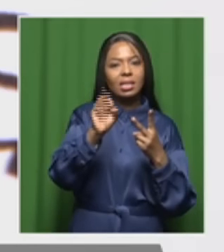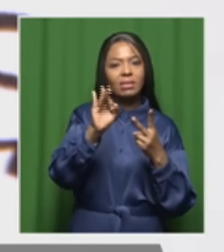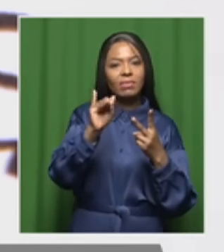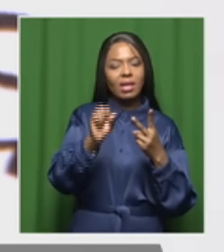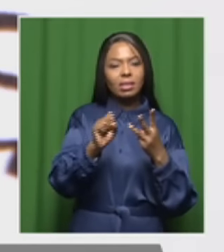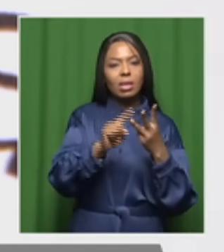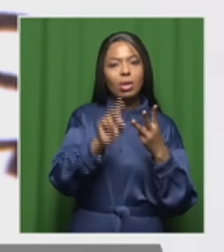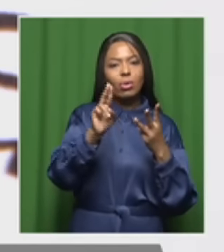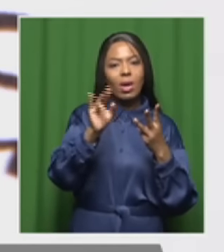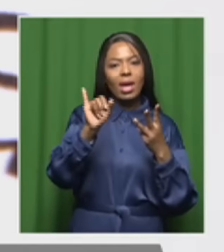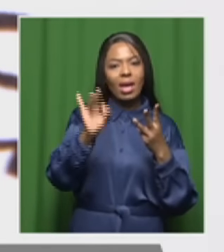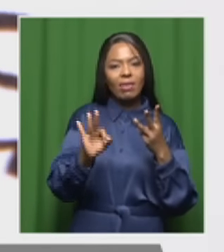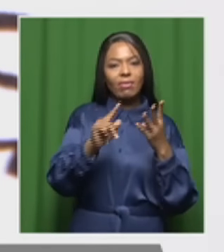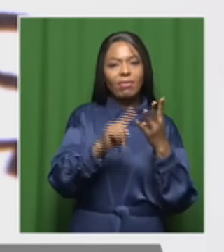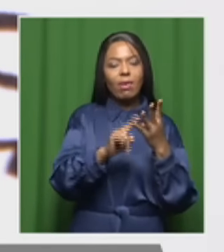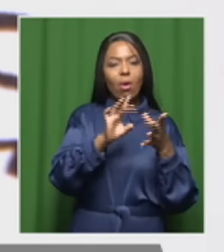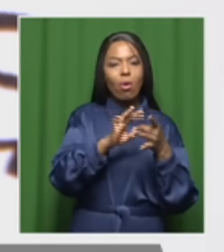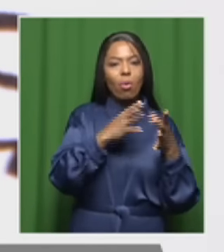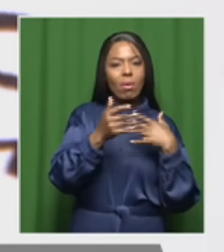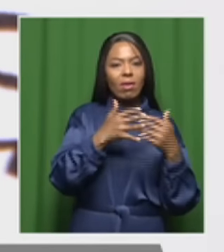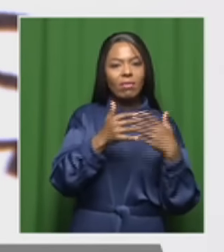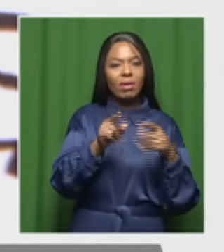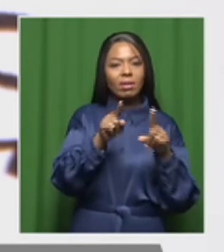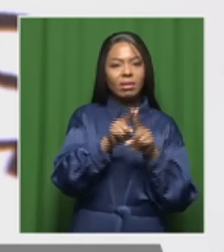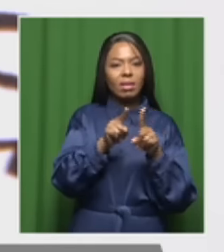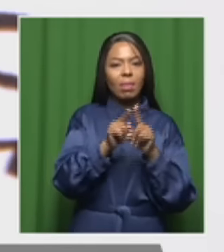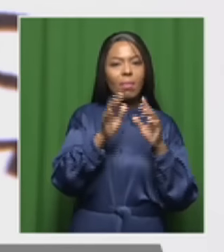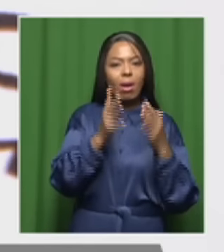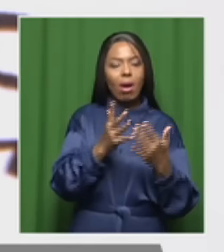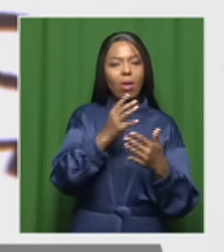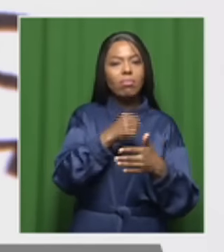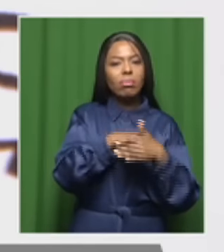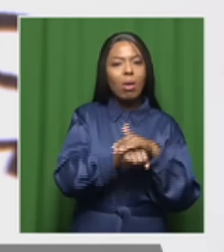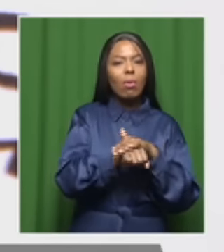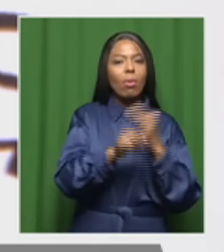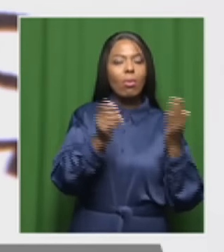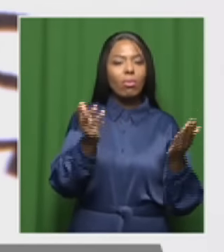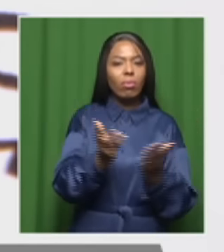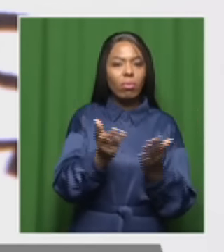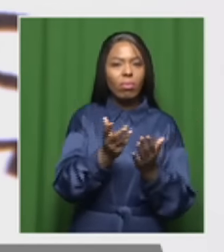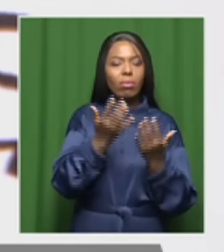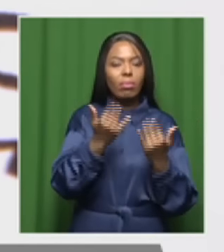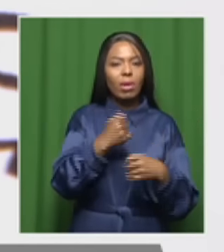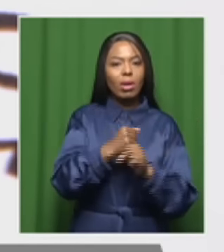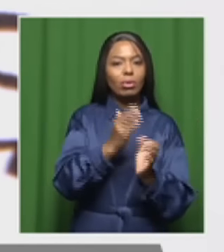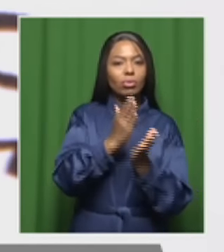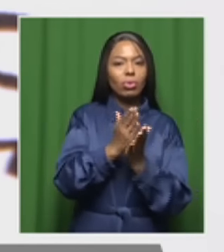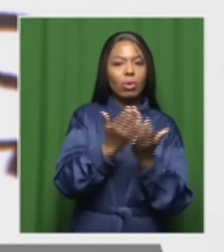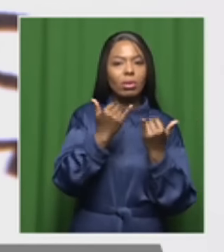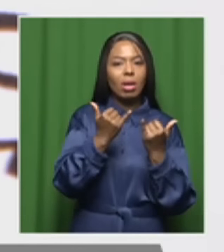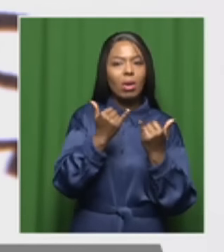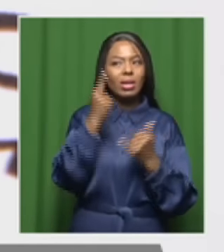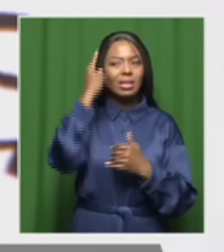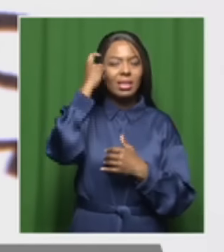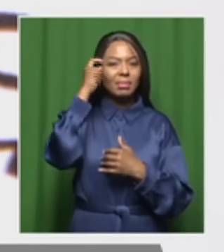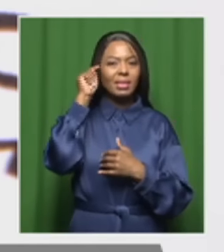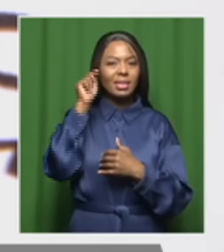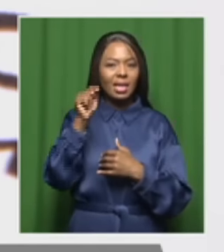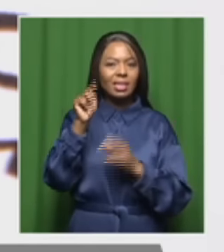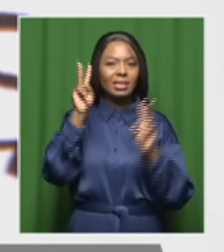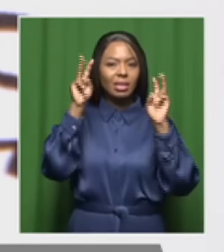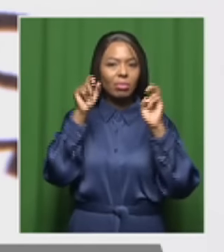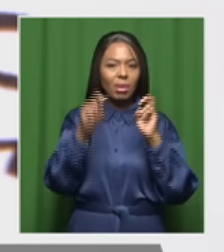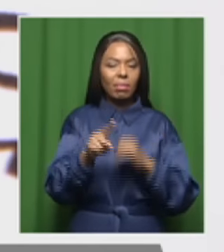Home Affairs, and also a biometric authentication for beneficiaries flagged as suspicious. The Department of